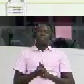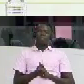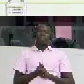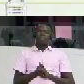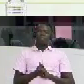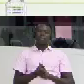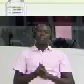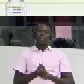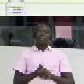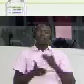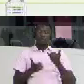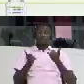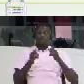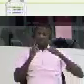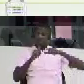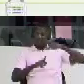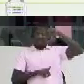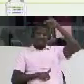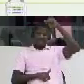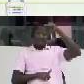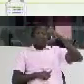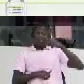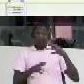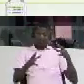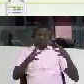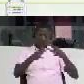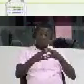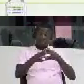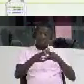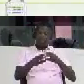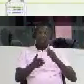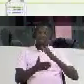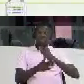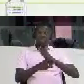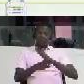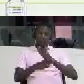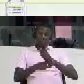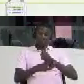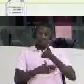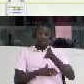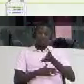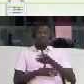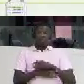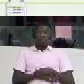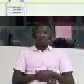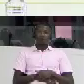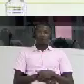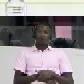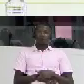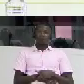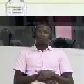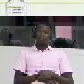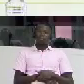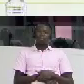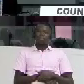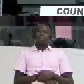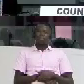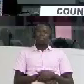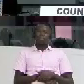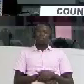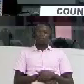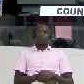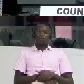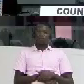So the heads now ñoo nekk ak gaay si digga ba. would be in the middle. And therefore, the